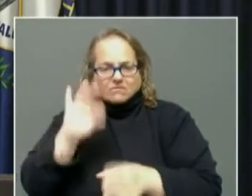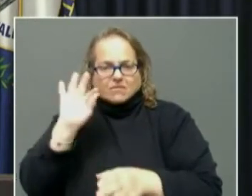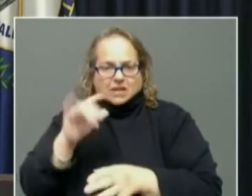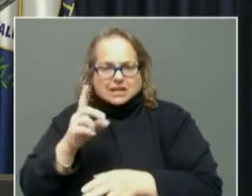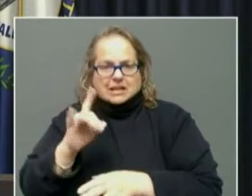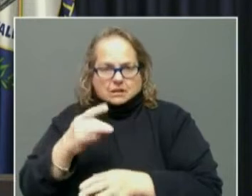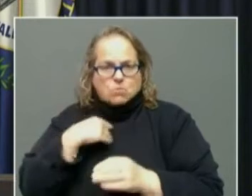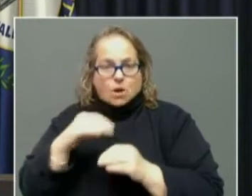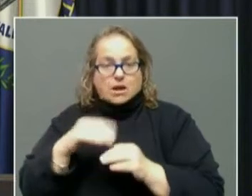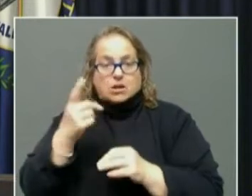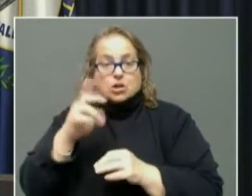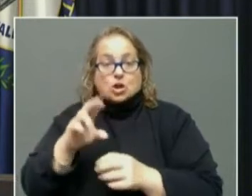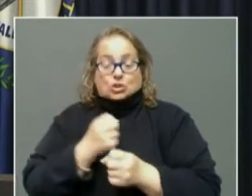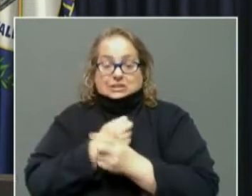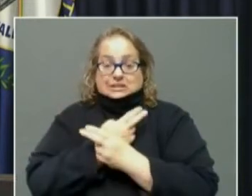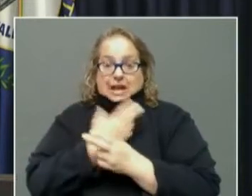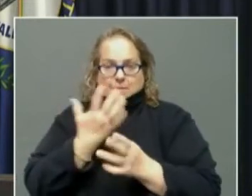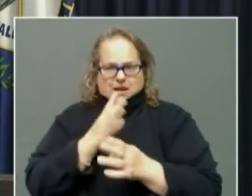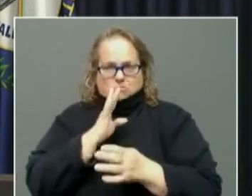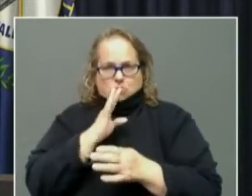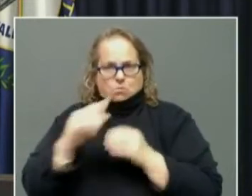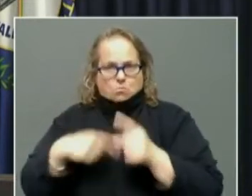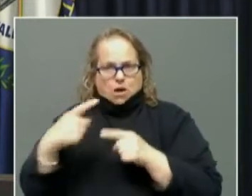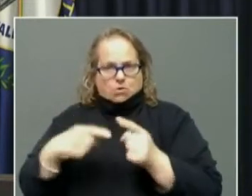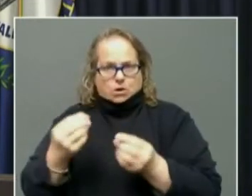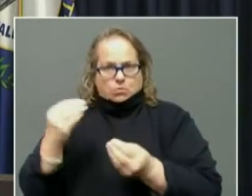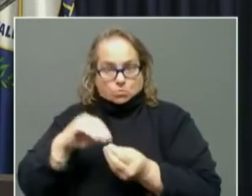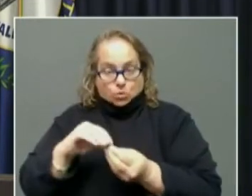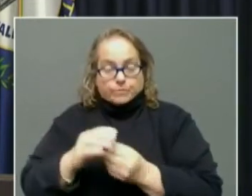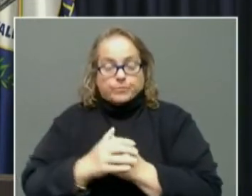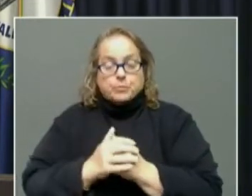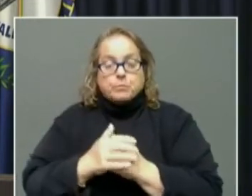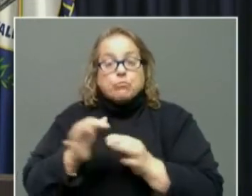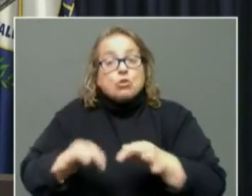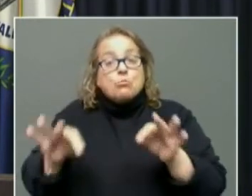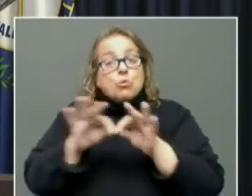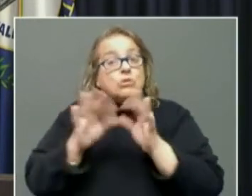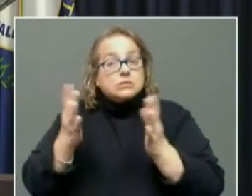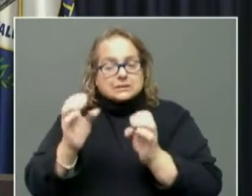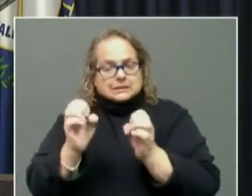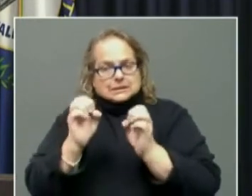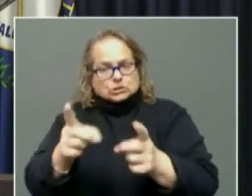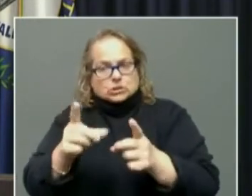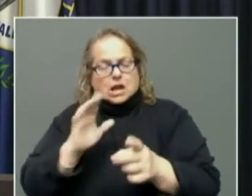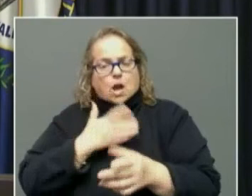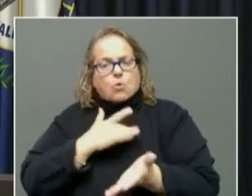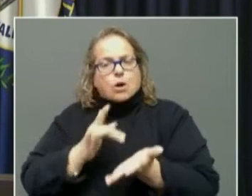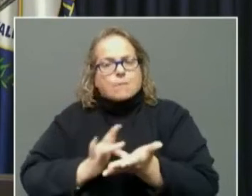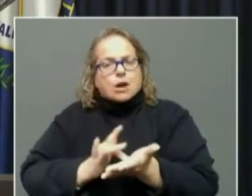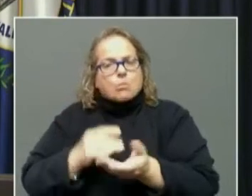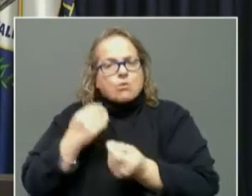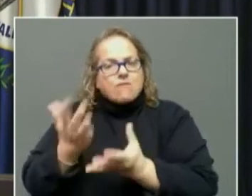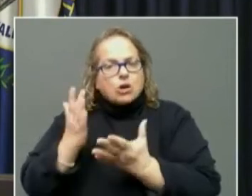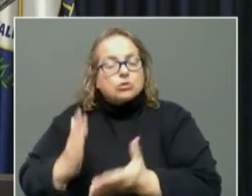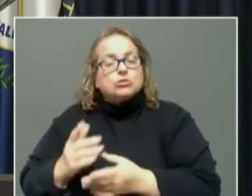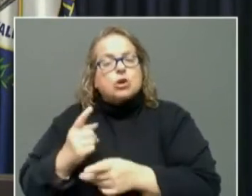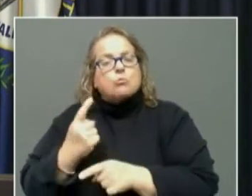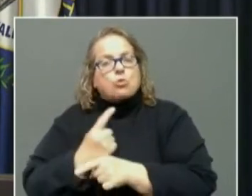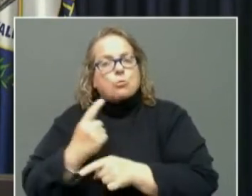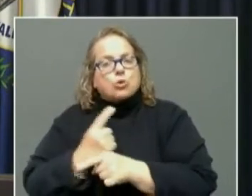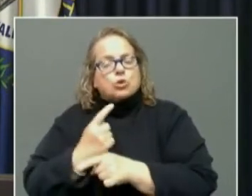a little further, is the importance of educating our medical providers on the appropriate treatment for these